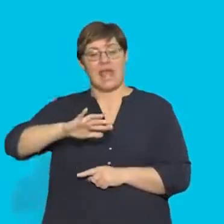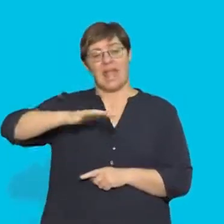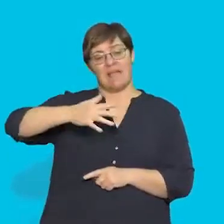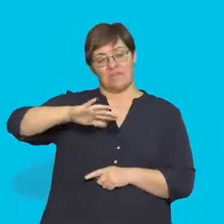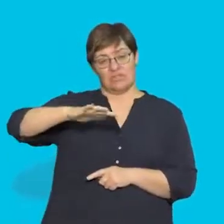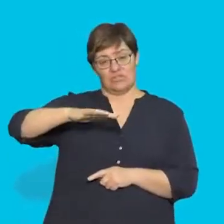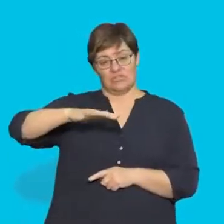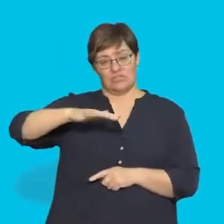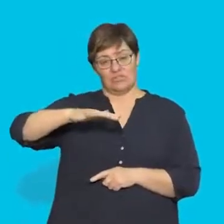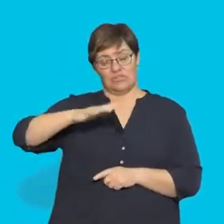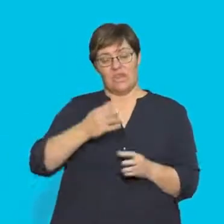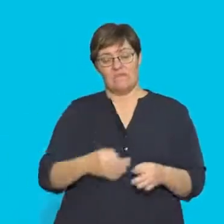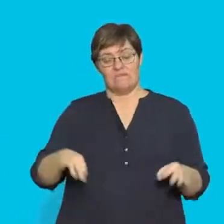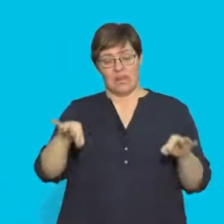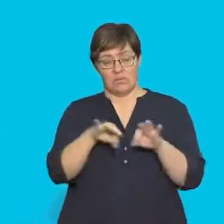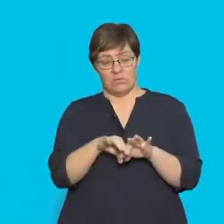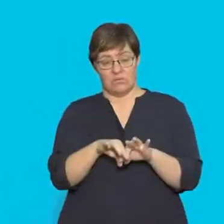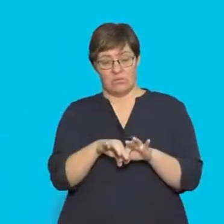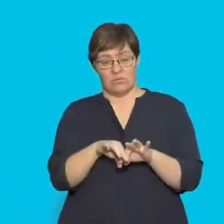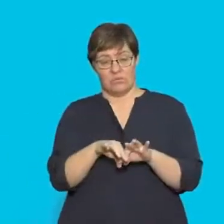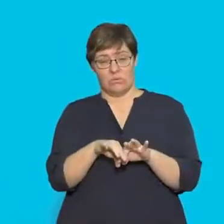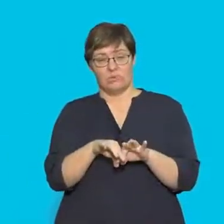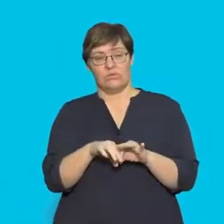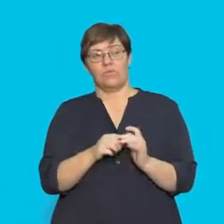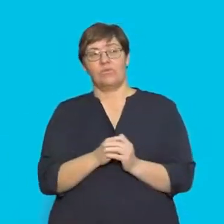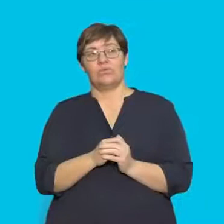average value for the